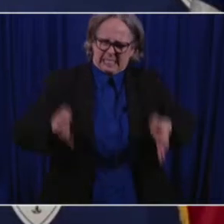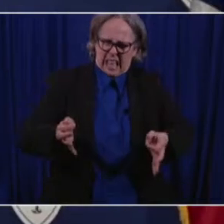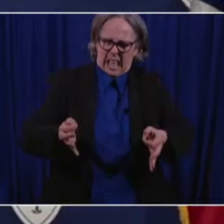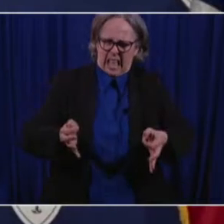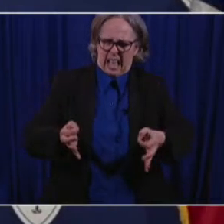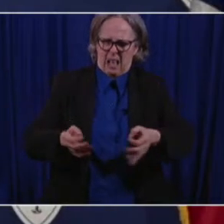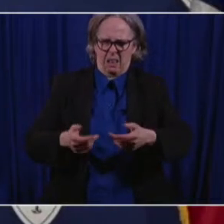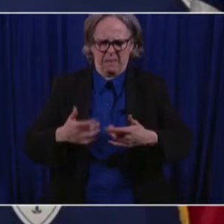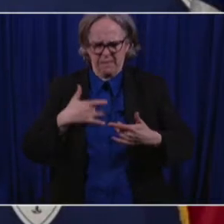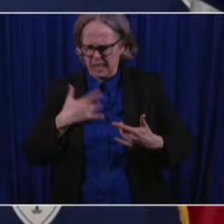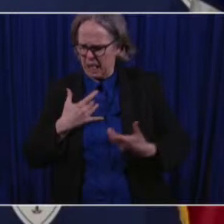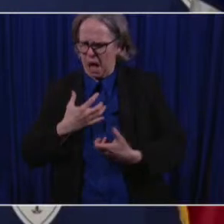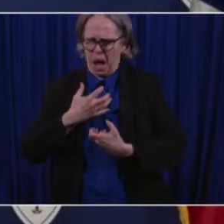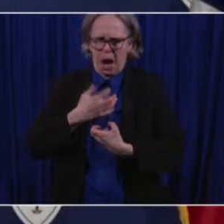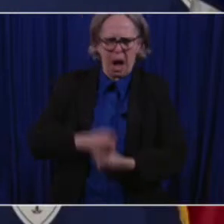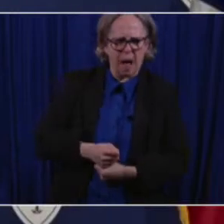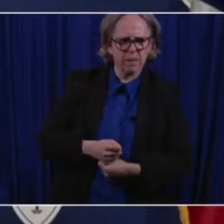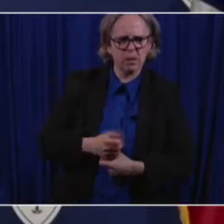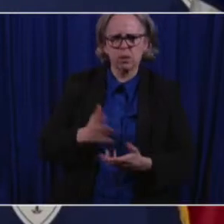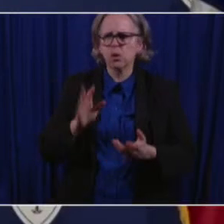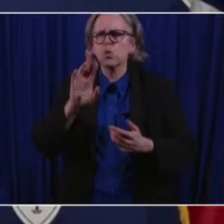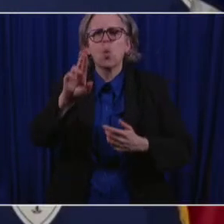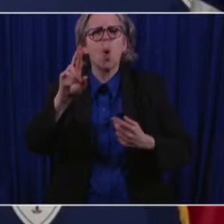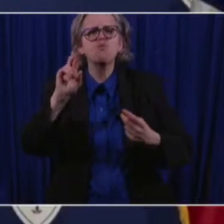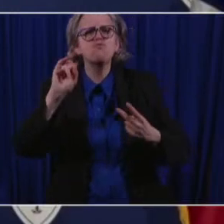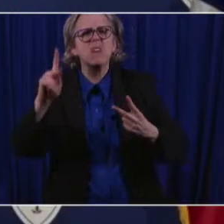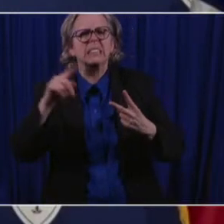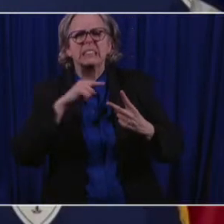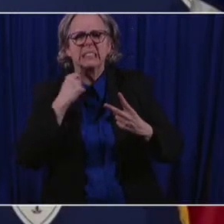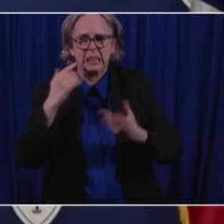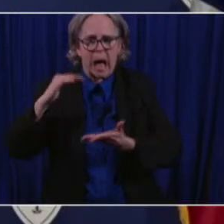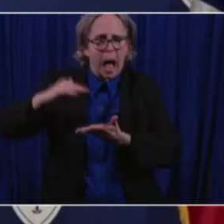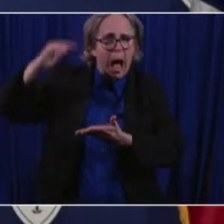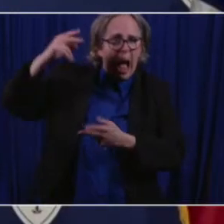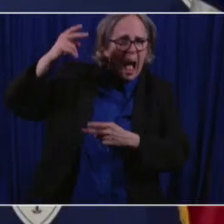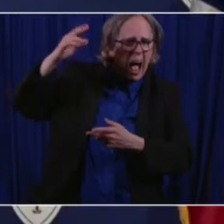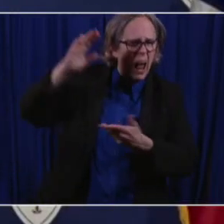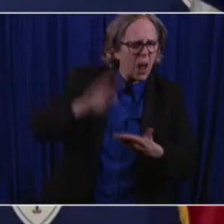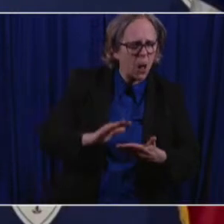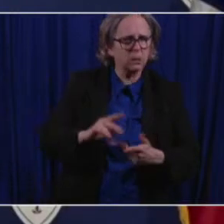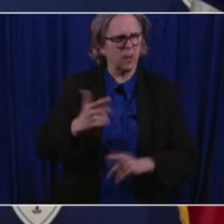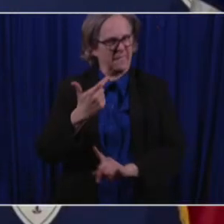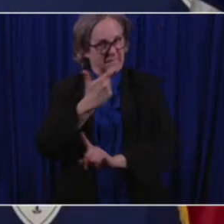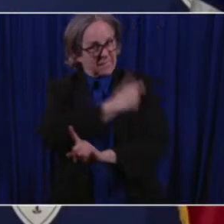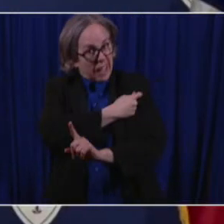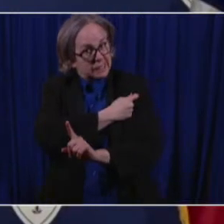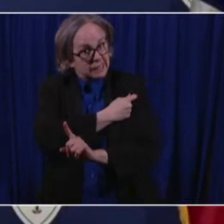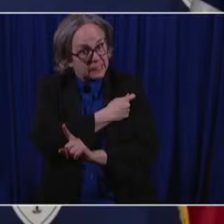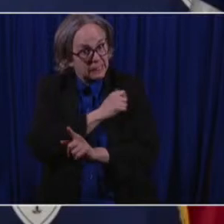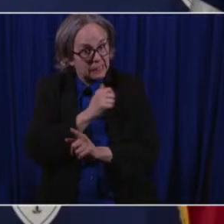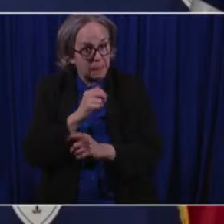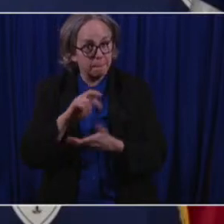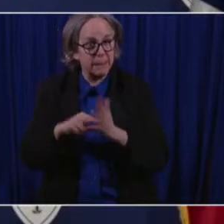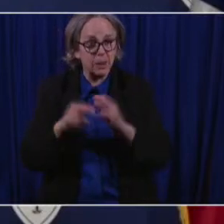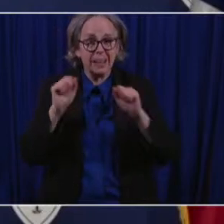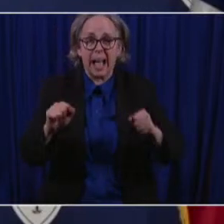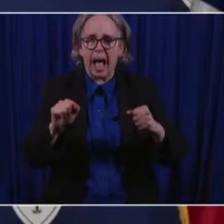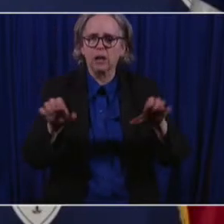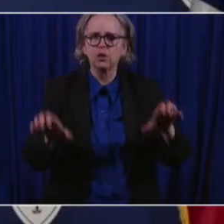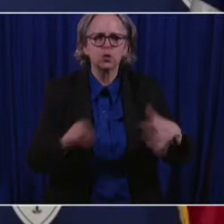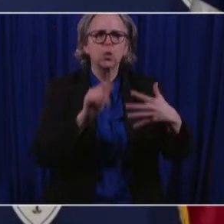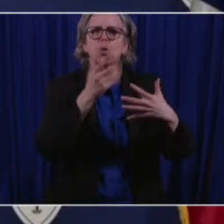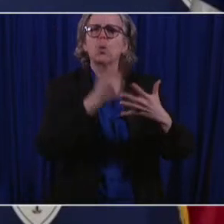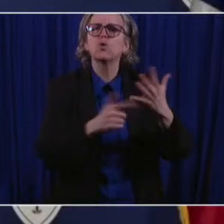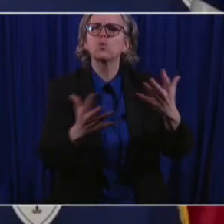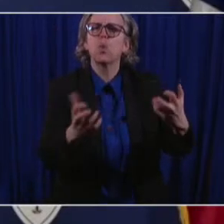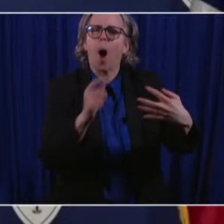think not only is this ticket to freedom, it's a ticket to giving you confidence. It's a ticket to having you not worry all the time that you're